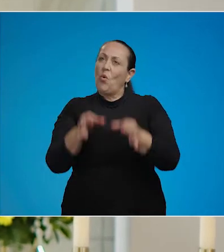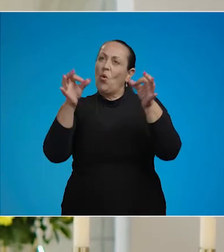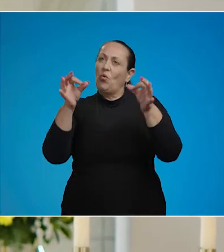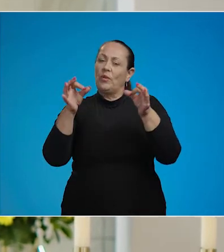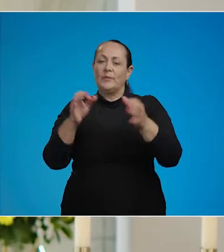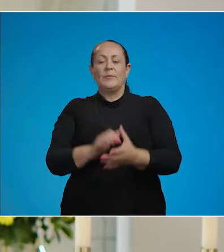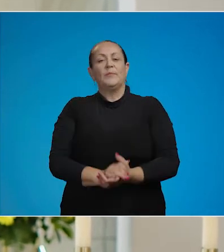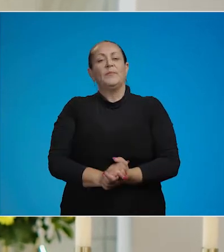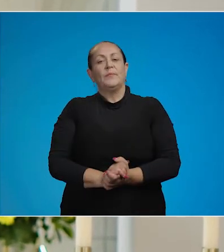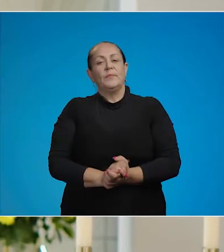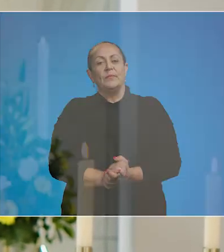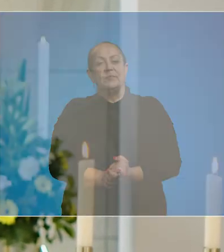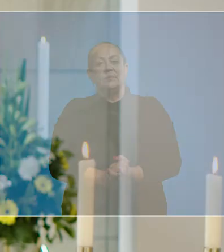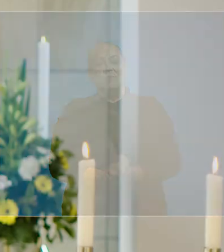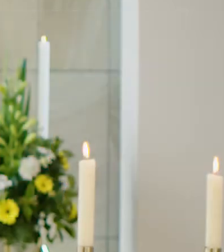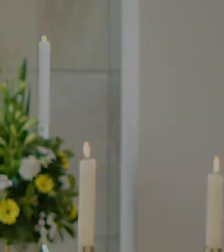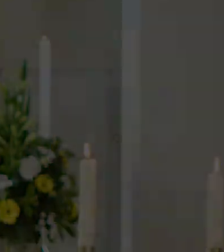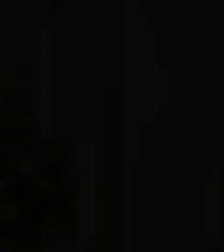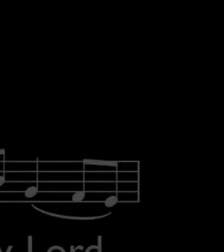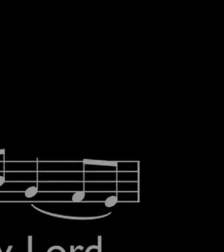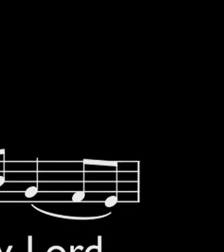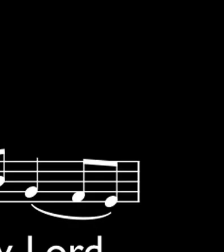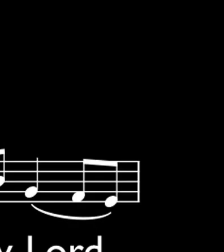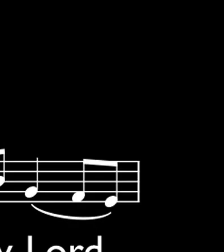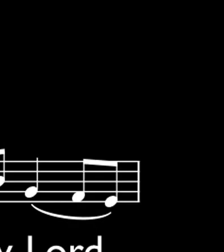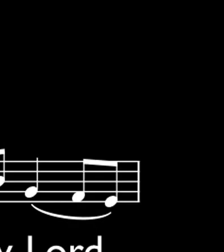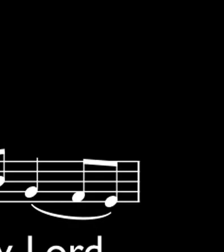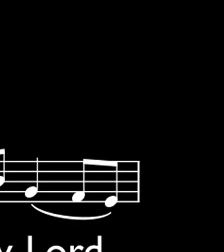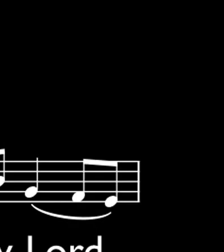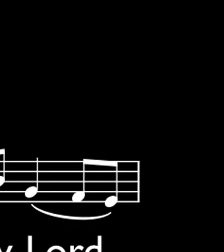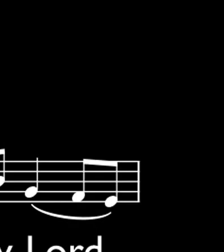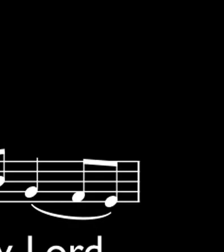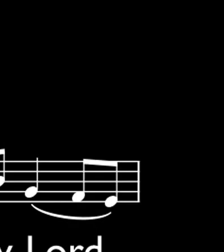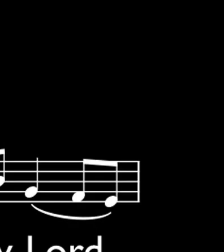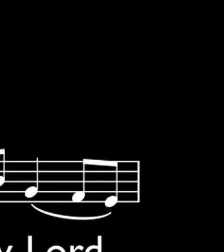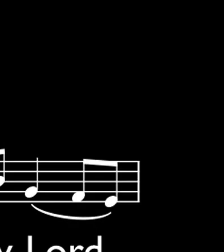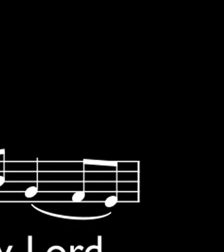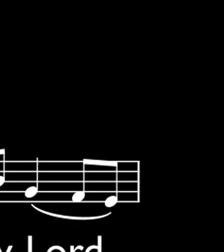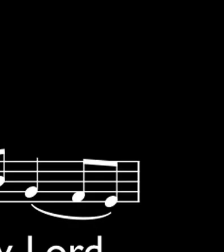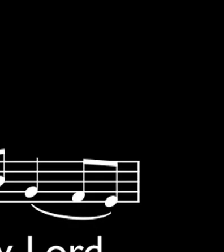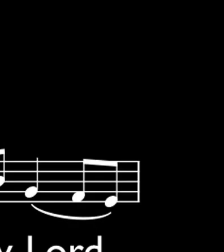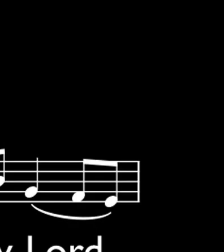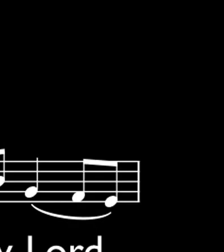glory of your